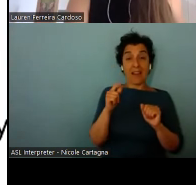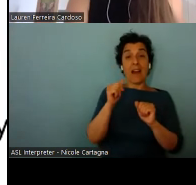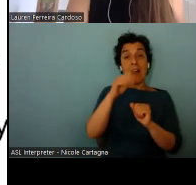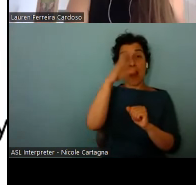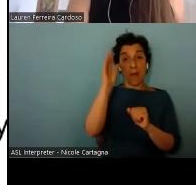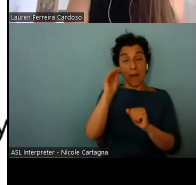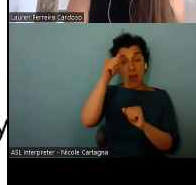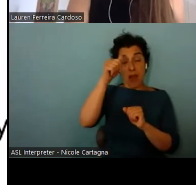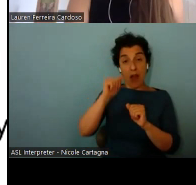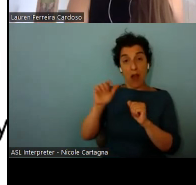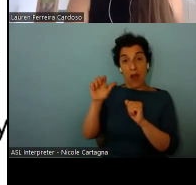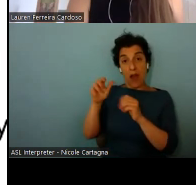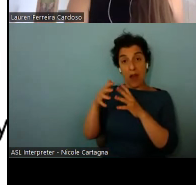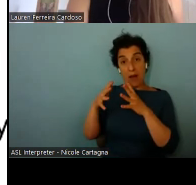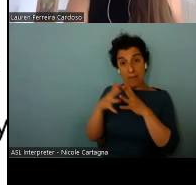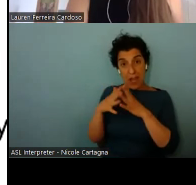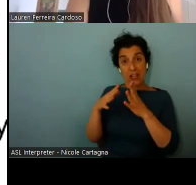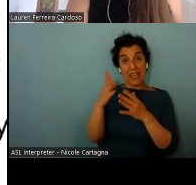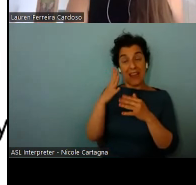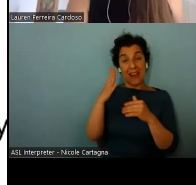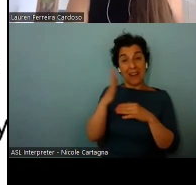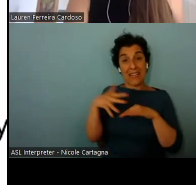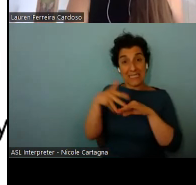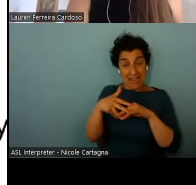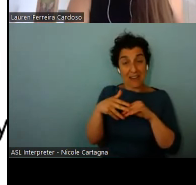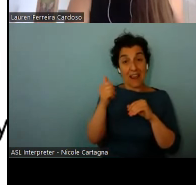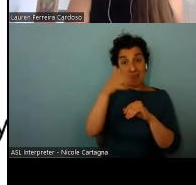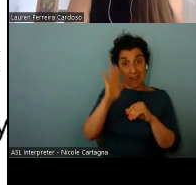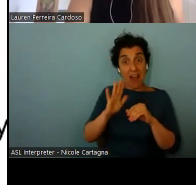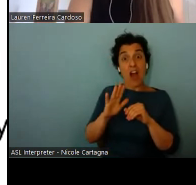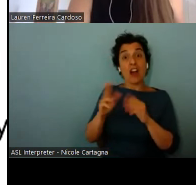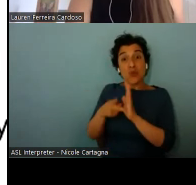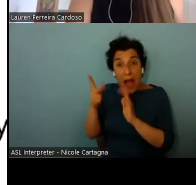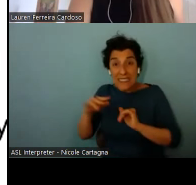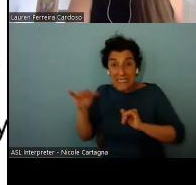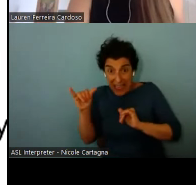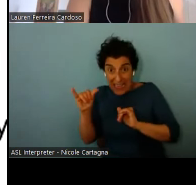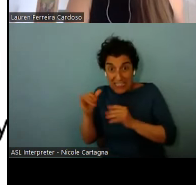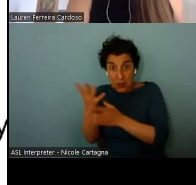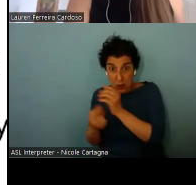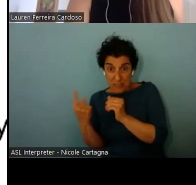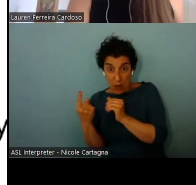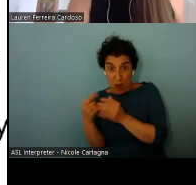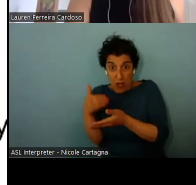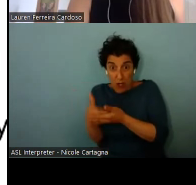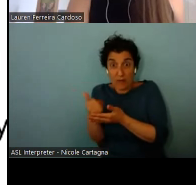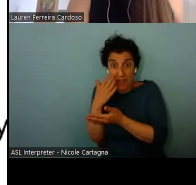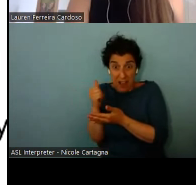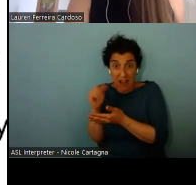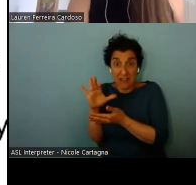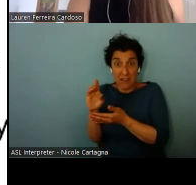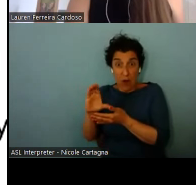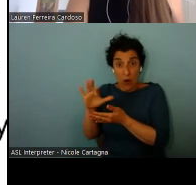youth were 2 times as likely to lose someone close to them due to COVID-19 compared to all youth. And this obviously has